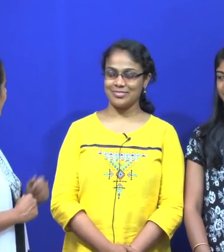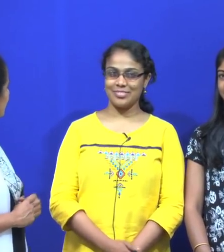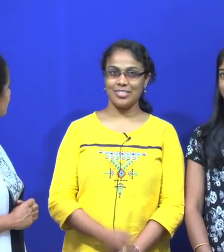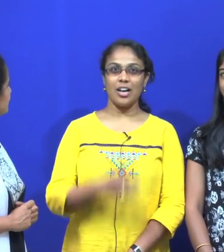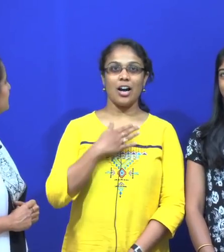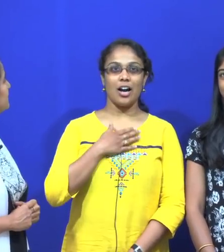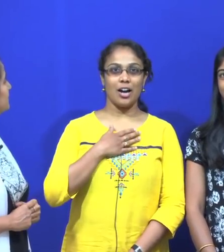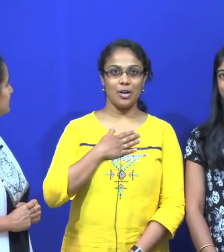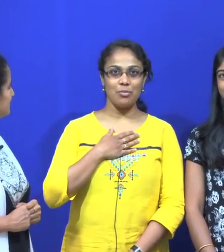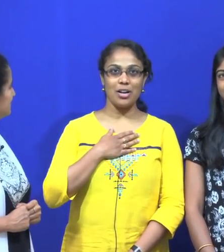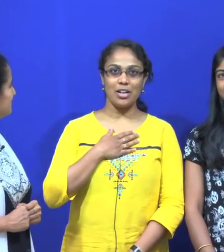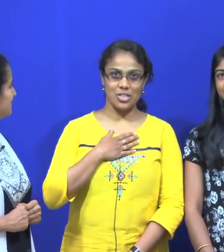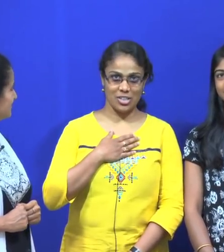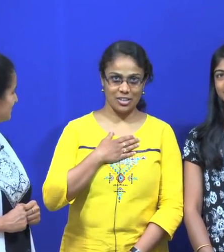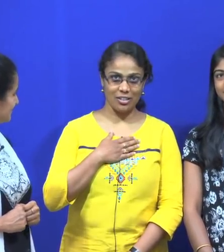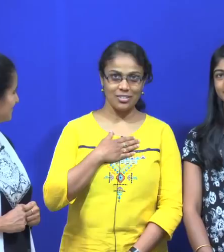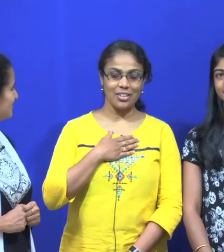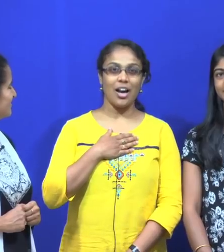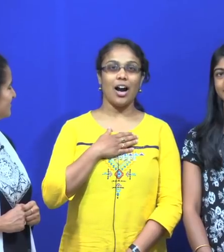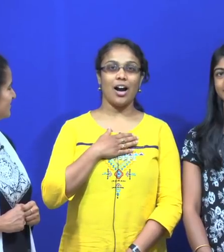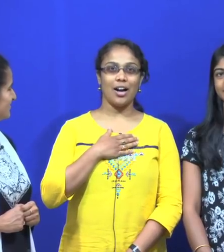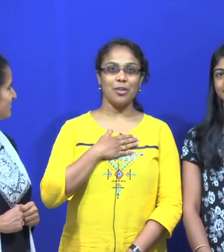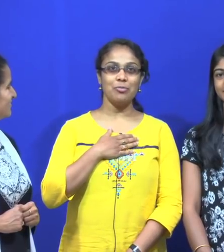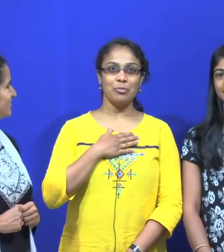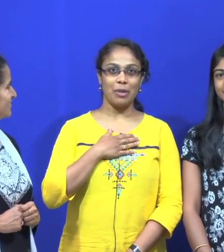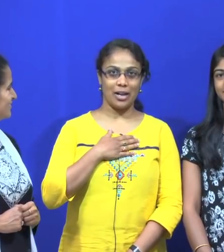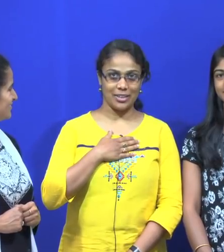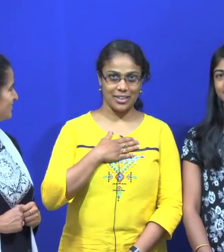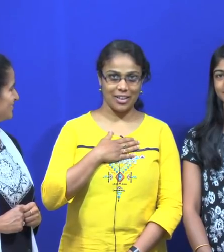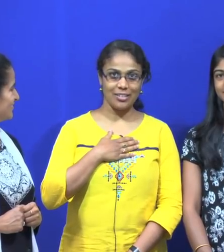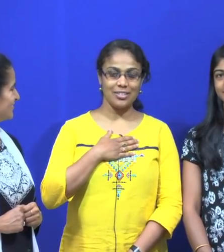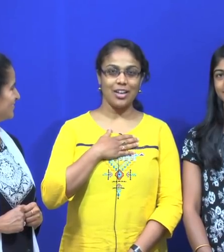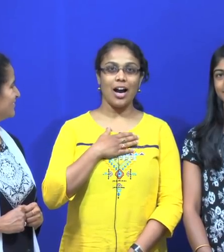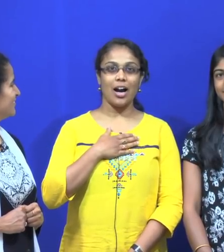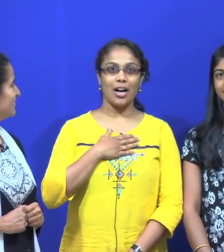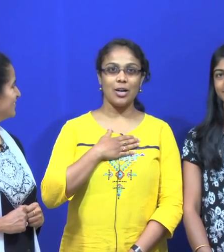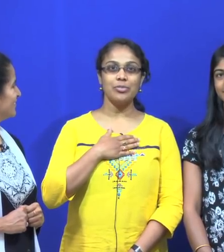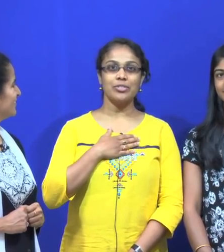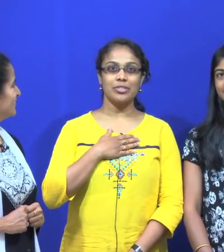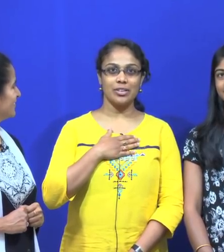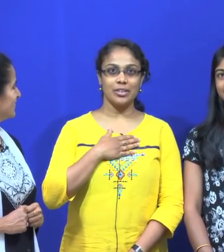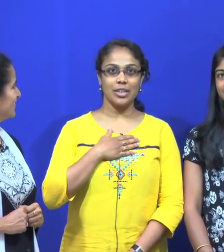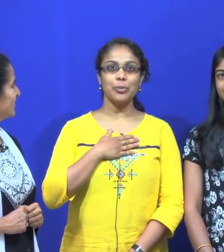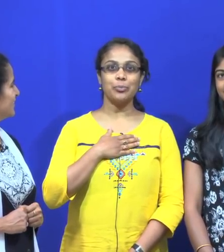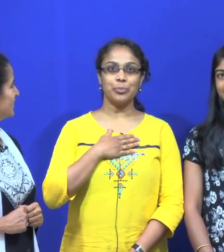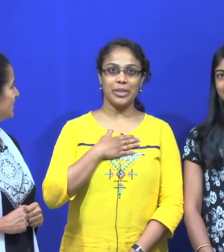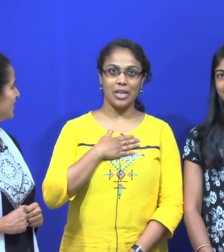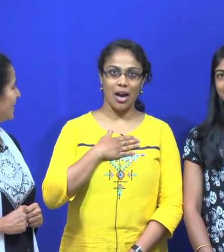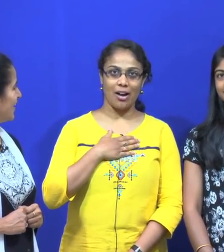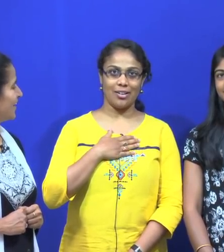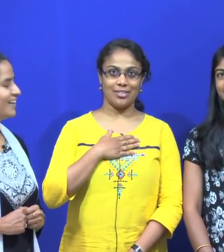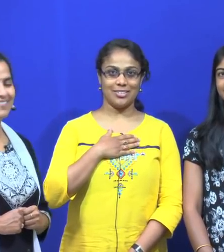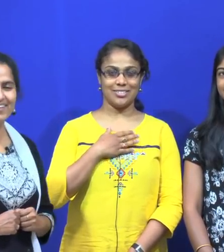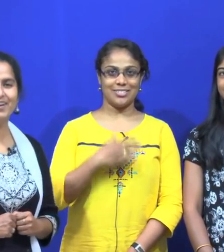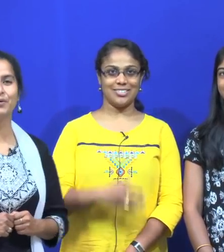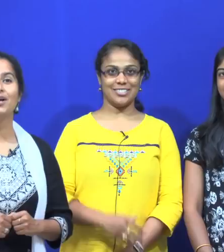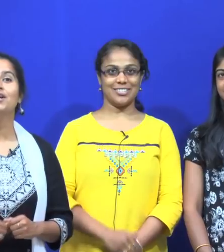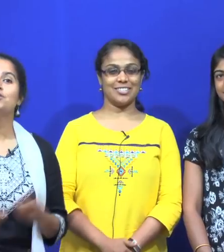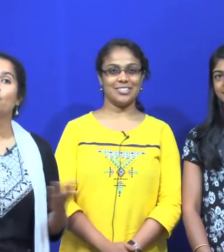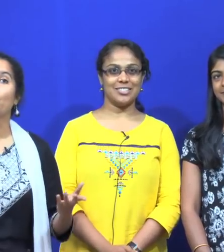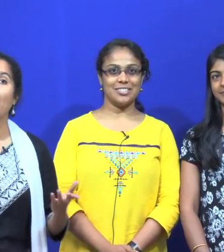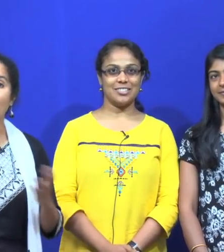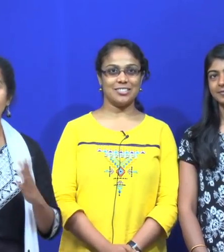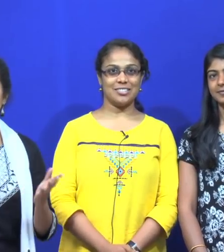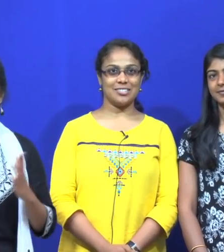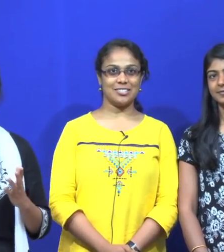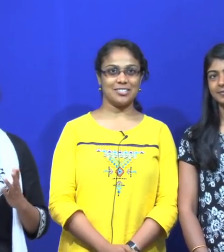ka. Aham Archita. Aham Bharatiya. Aham Nritya Priya. Very good.